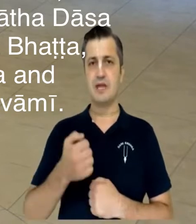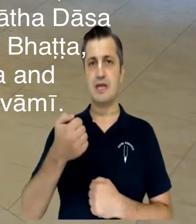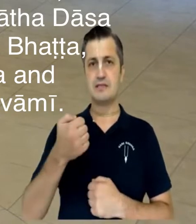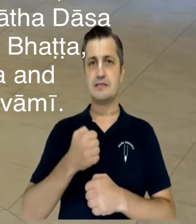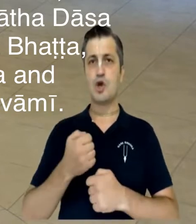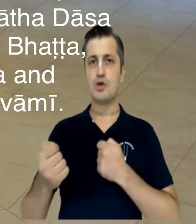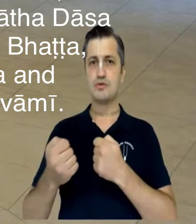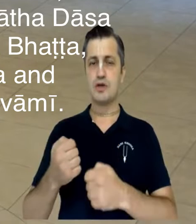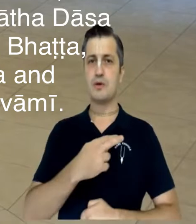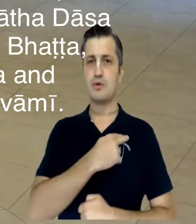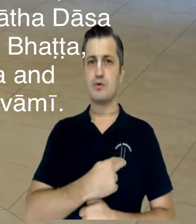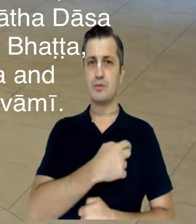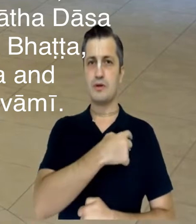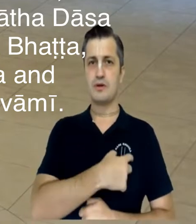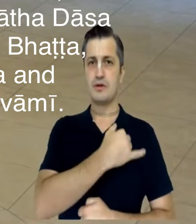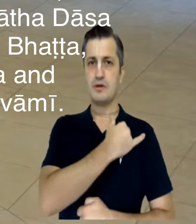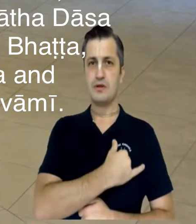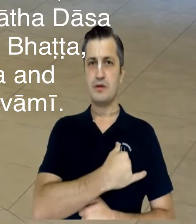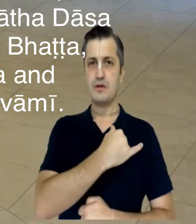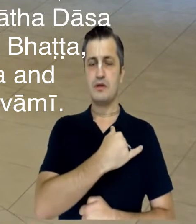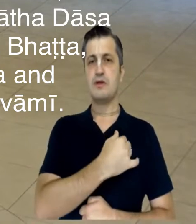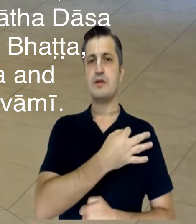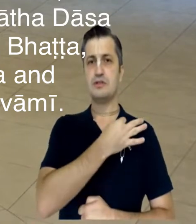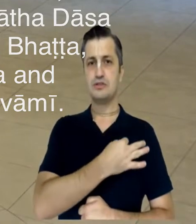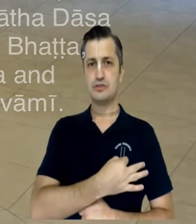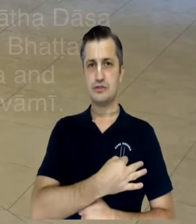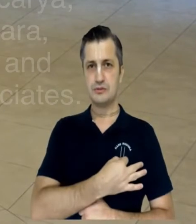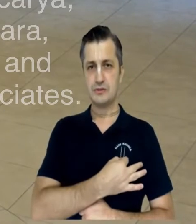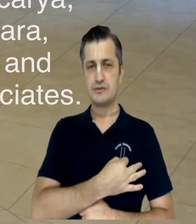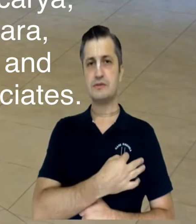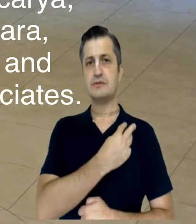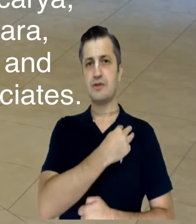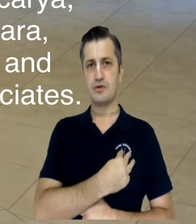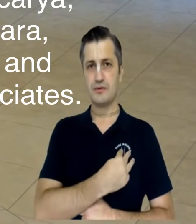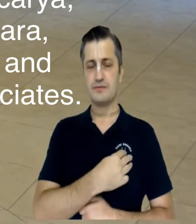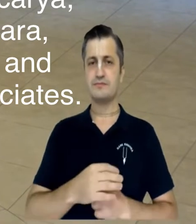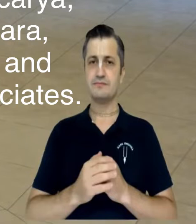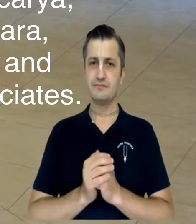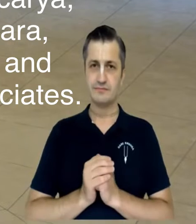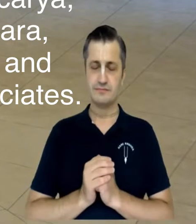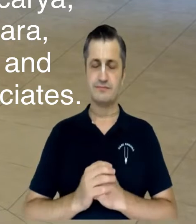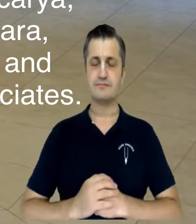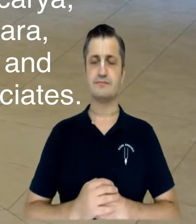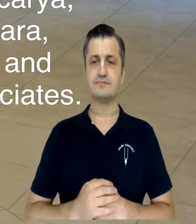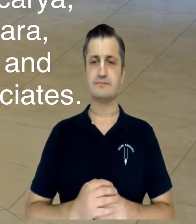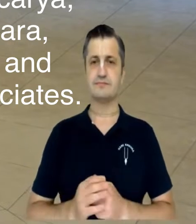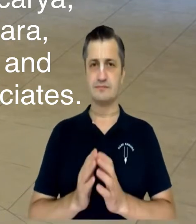Sagrachatam Sagana Lidita Tam Sachivam Sadvaitam